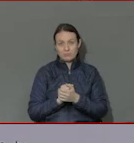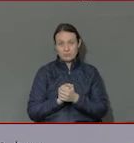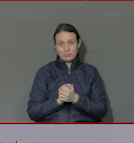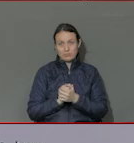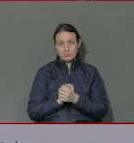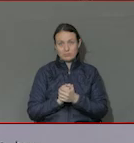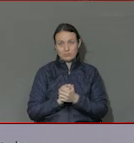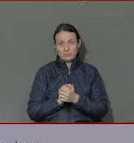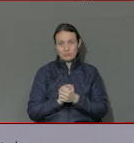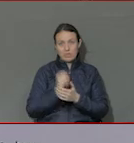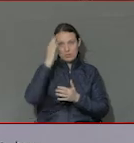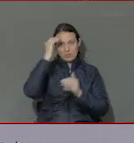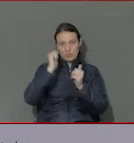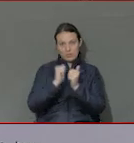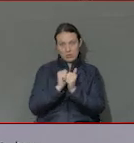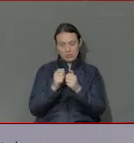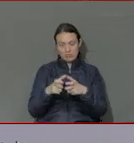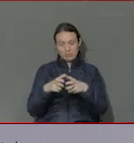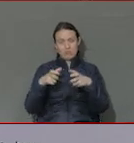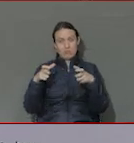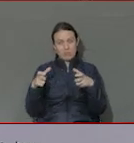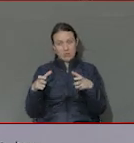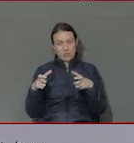Then if we have a larger brain, it means that